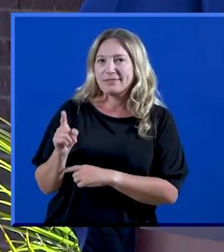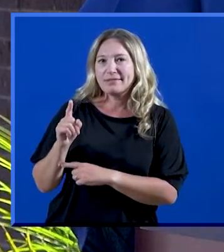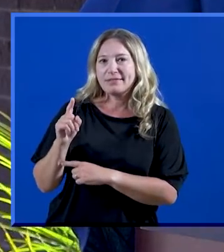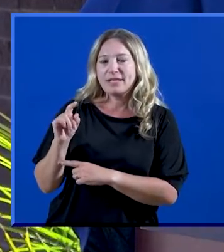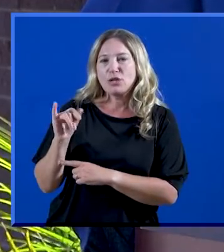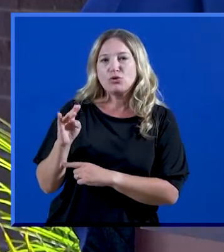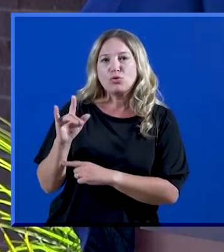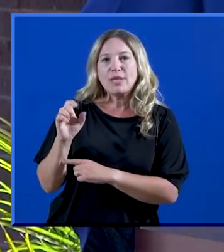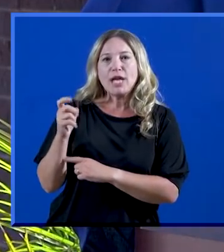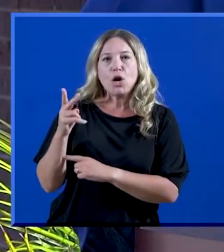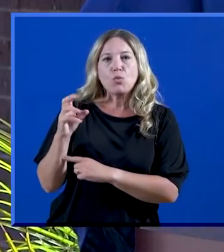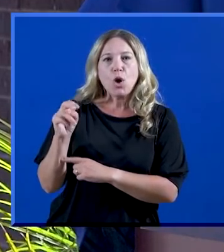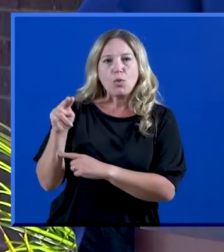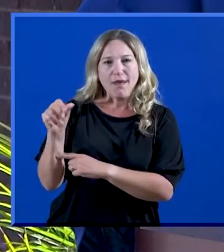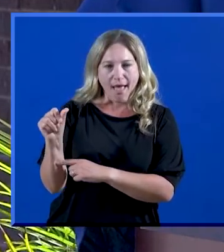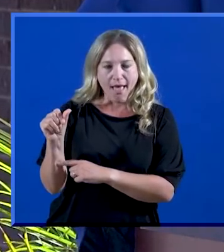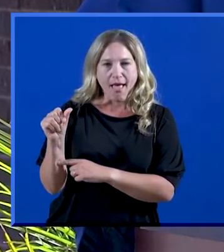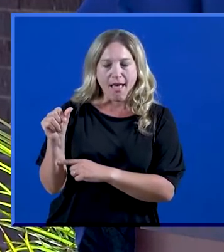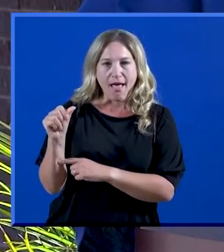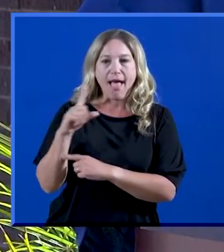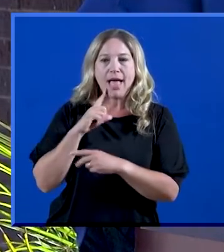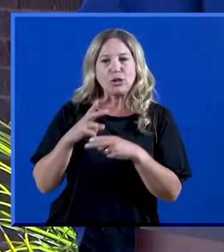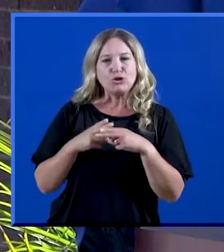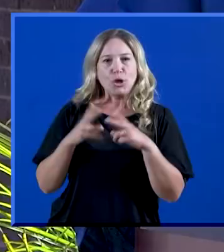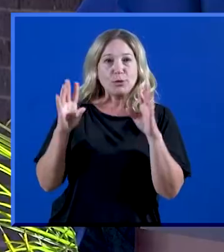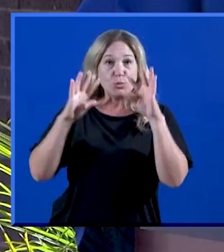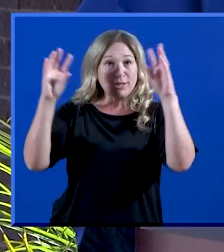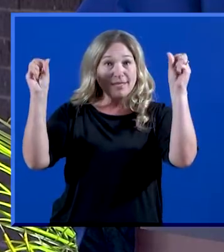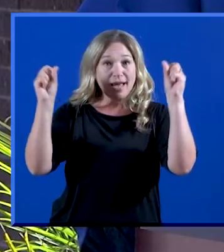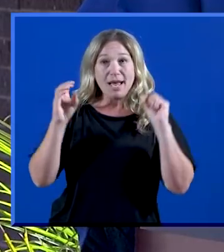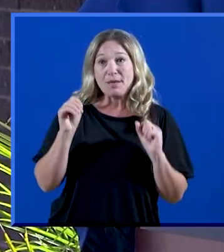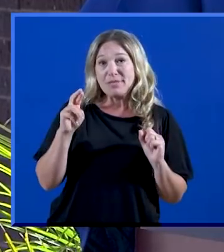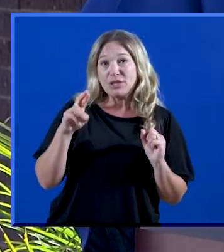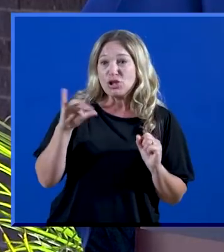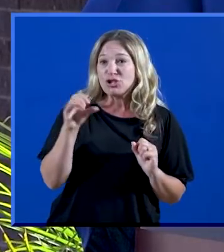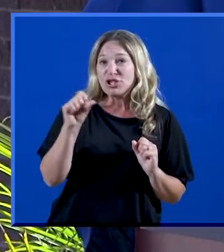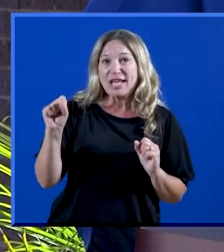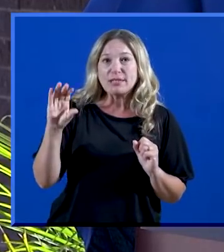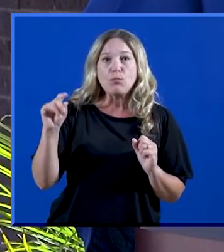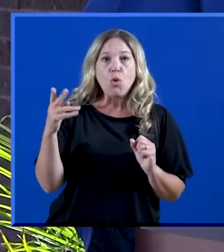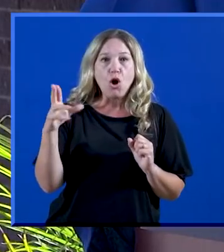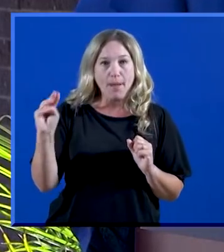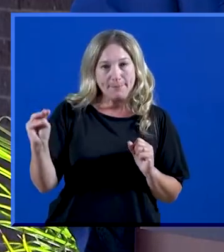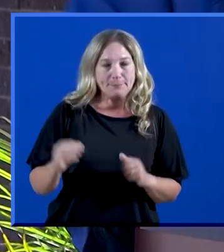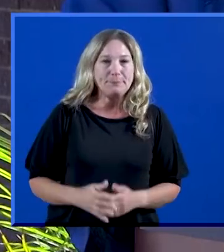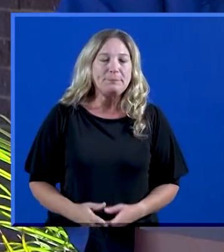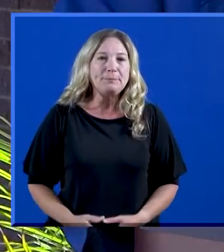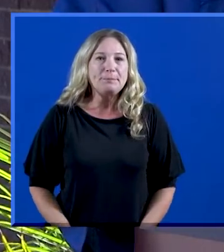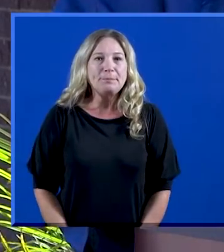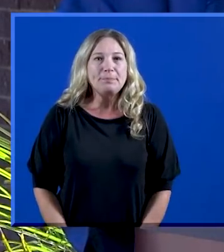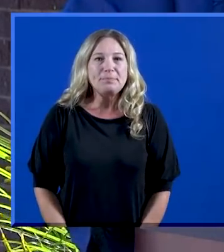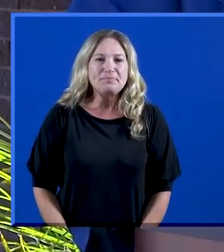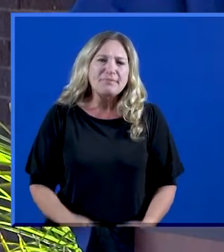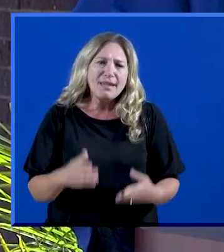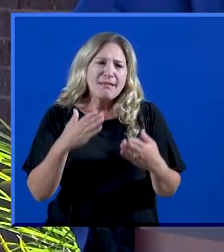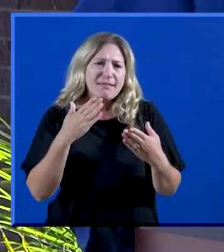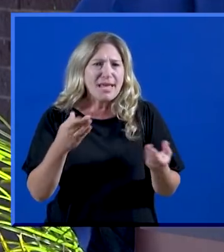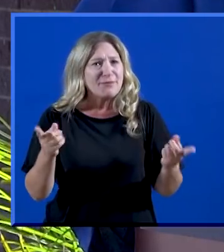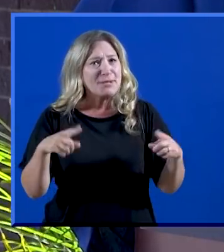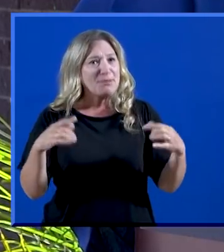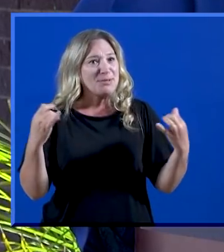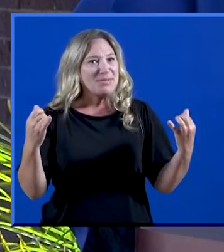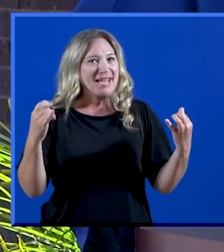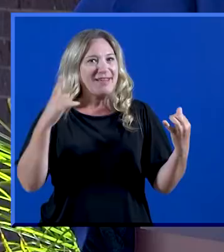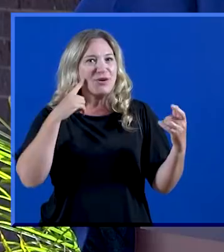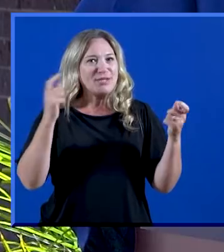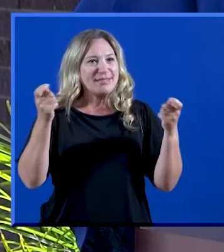Mrs. Julie Hirota, and Interim Superintendent, Mr. Jess Borhan. Thank you for joining